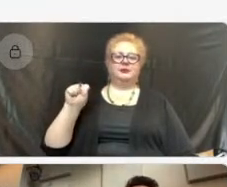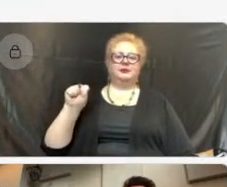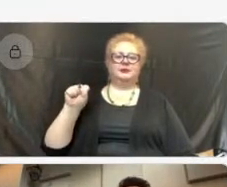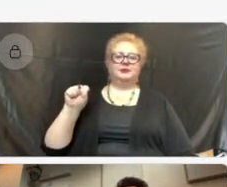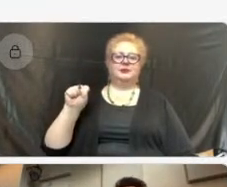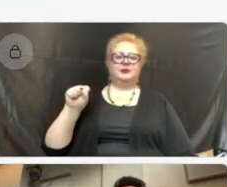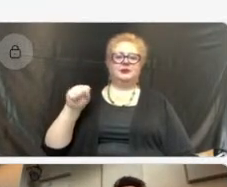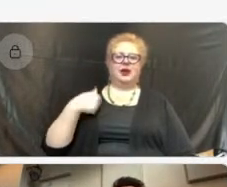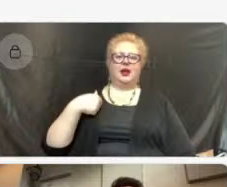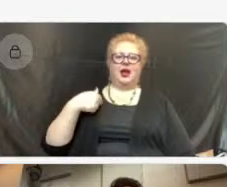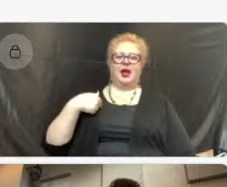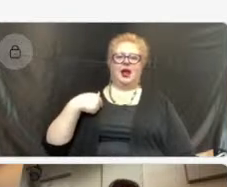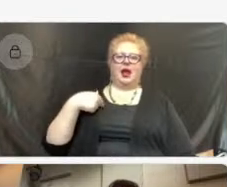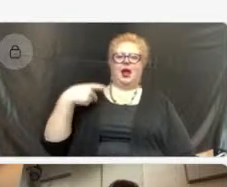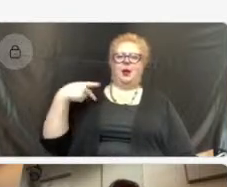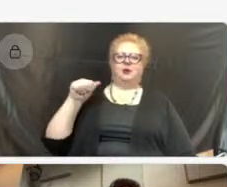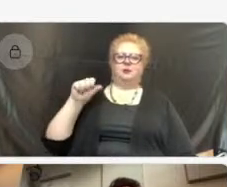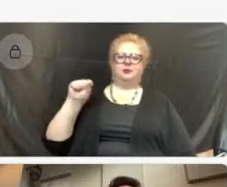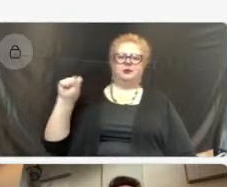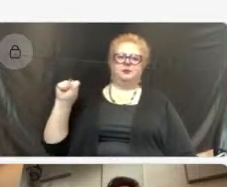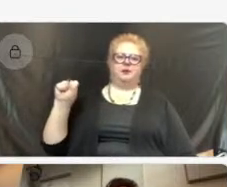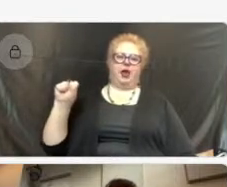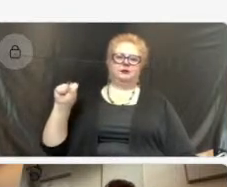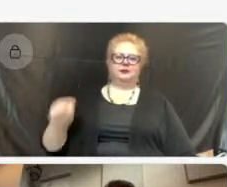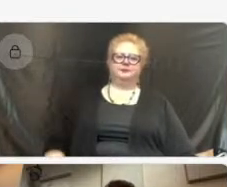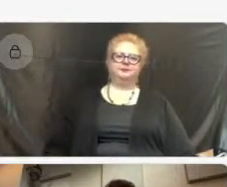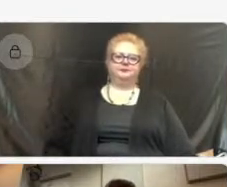I'm going to pass on voting on this item.